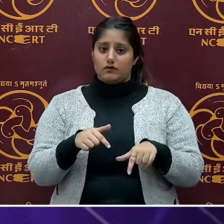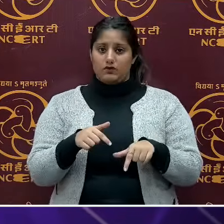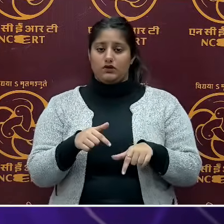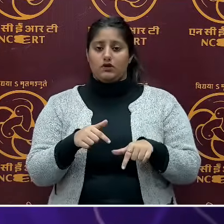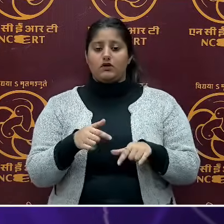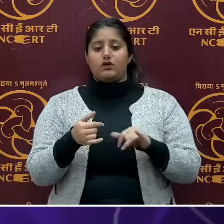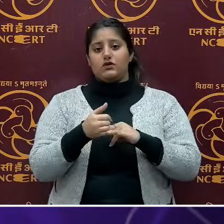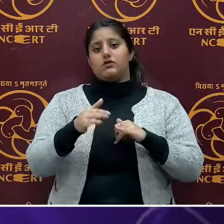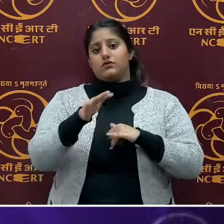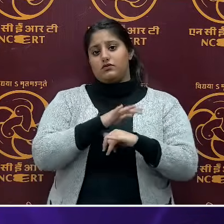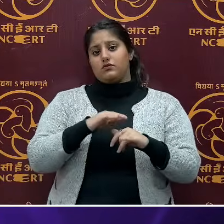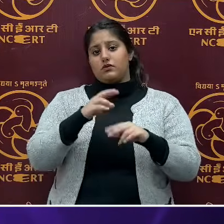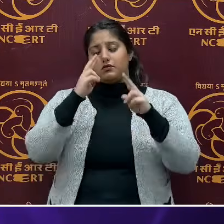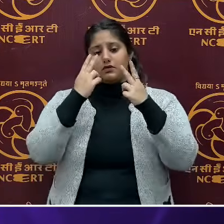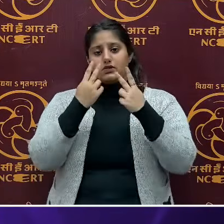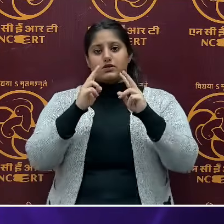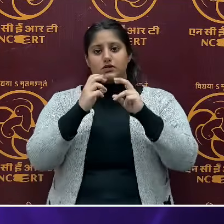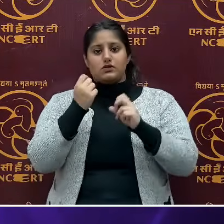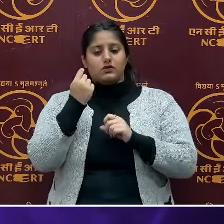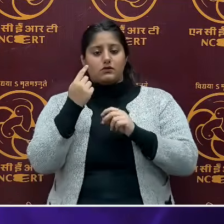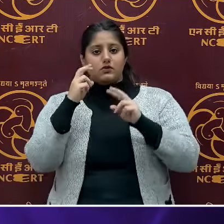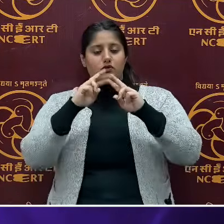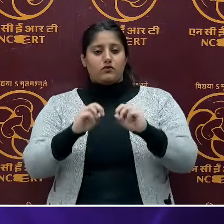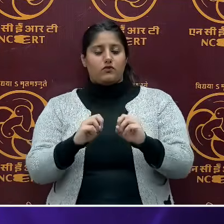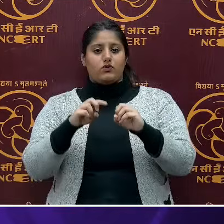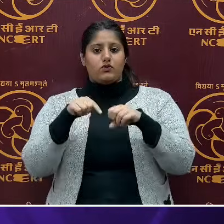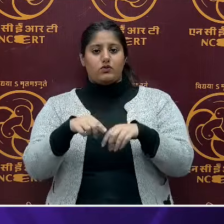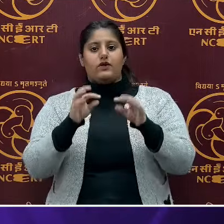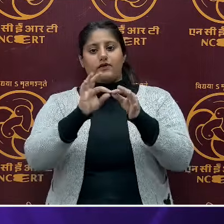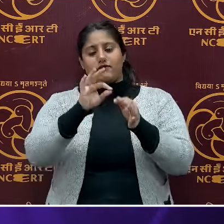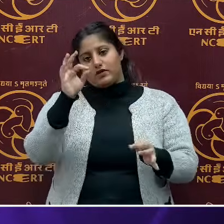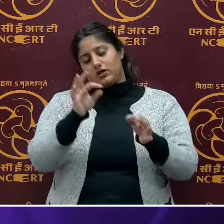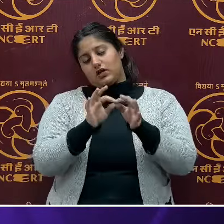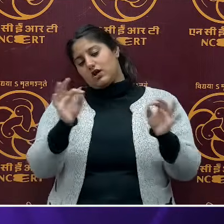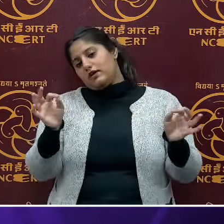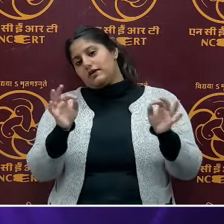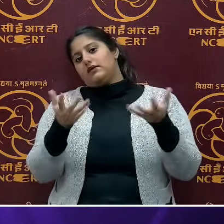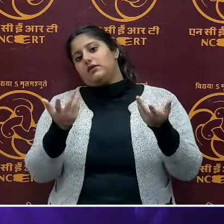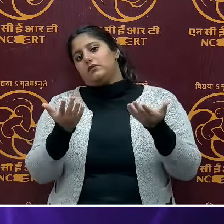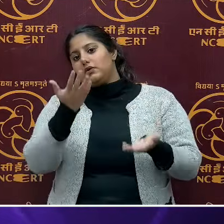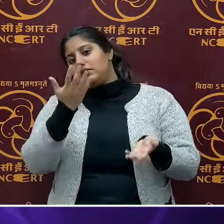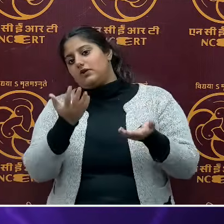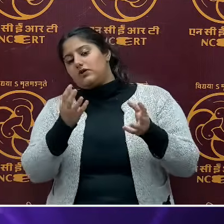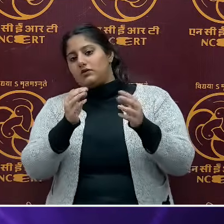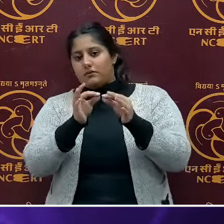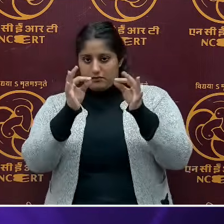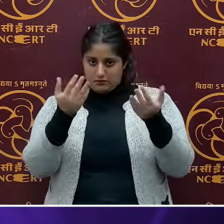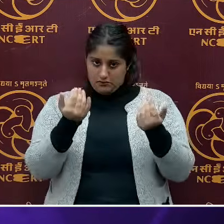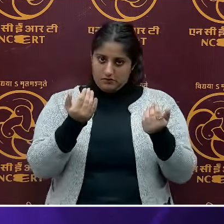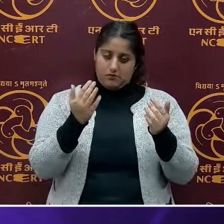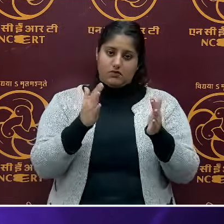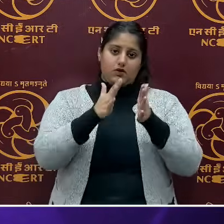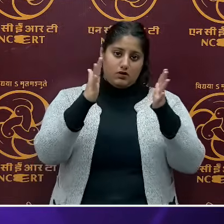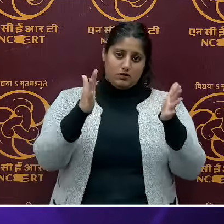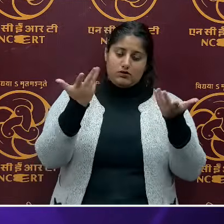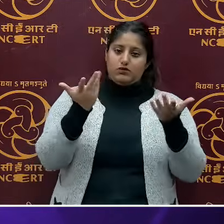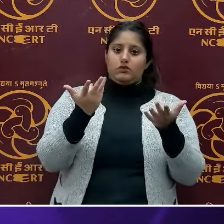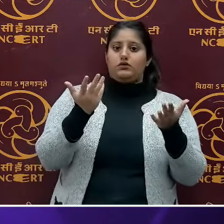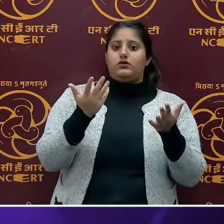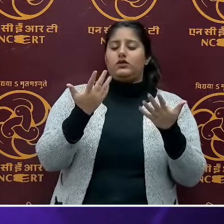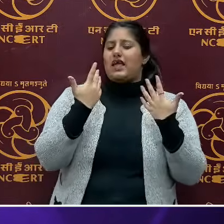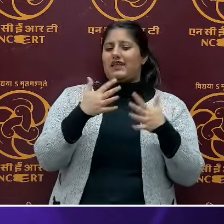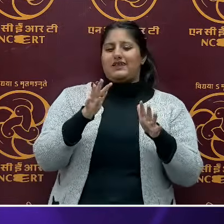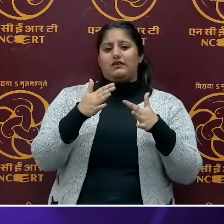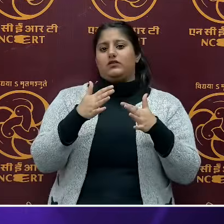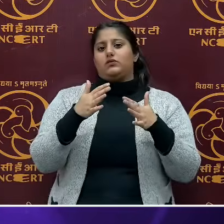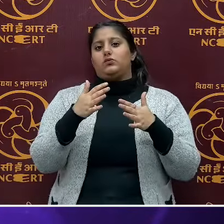where we are going to just find out the width, height, maybe breadth bhi hoti ya height ya whatever